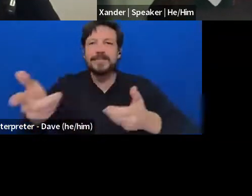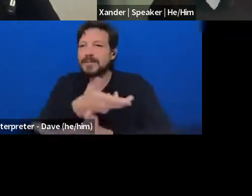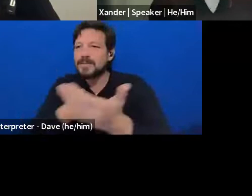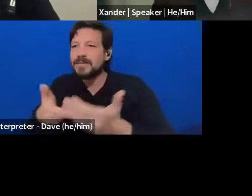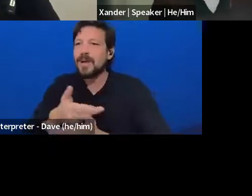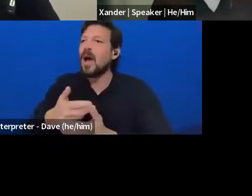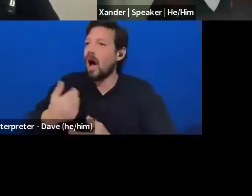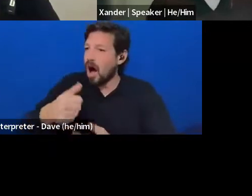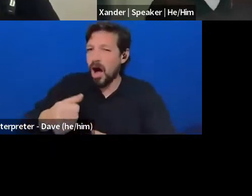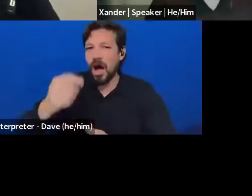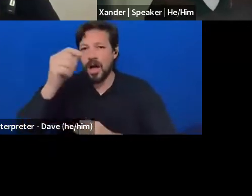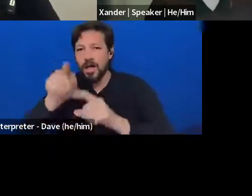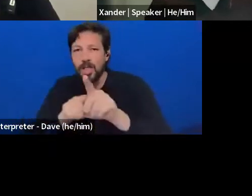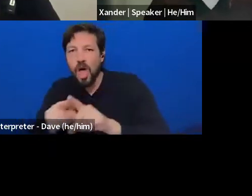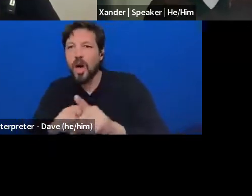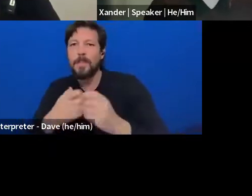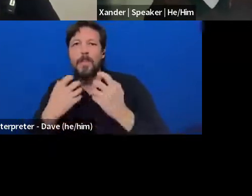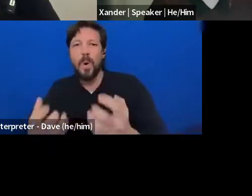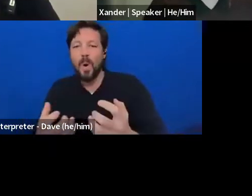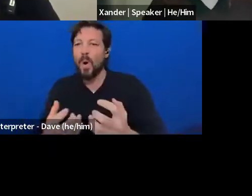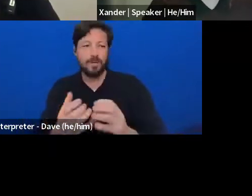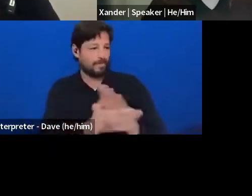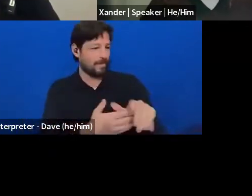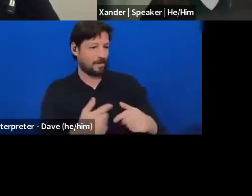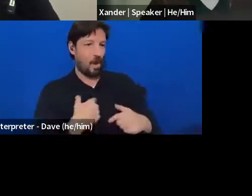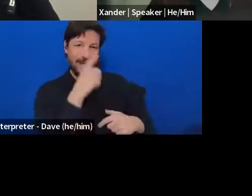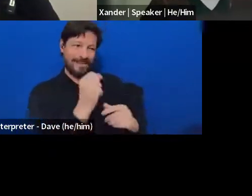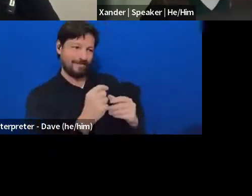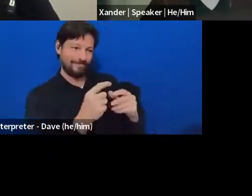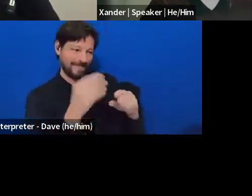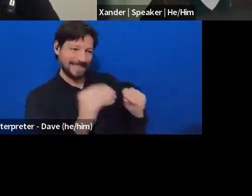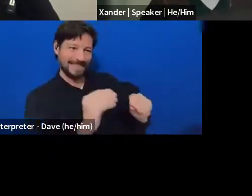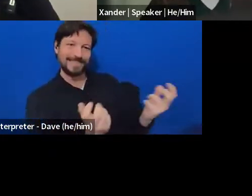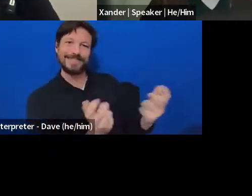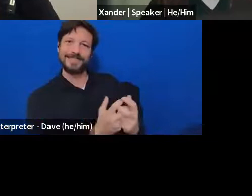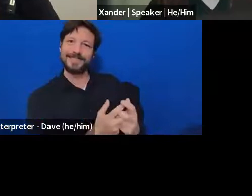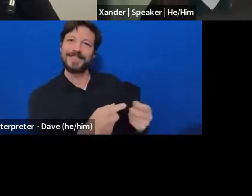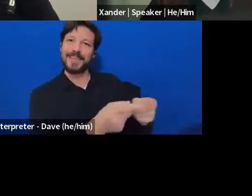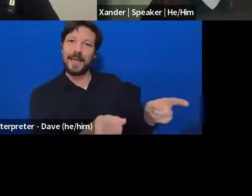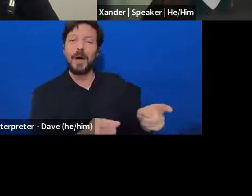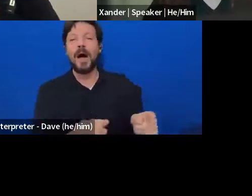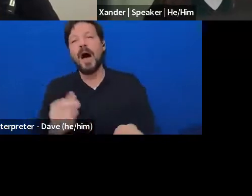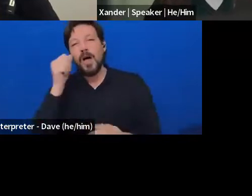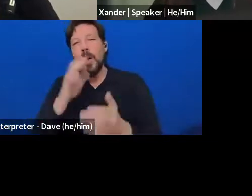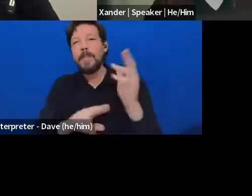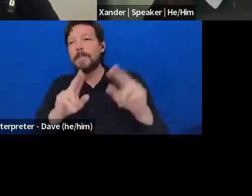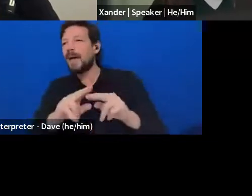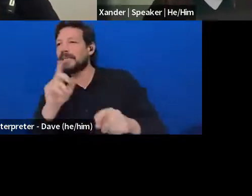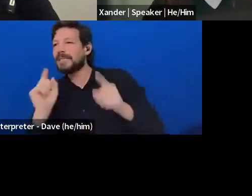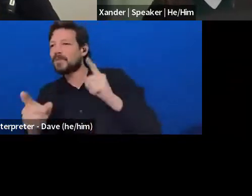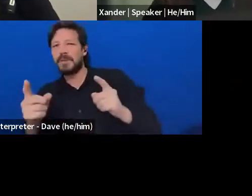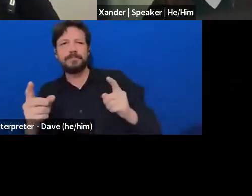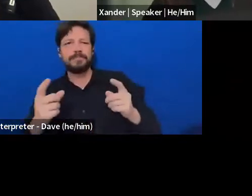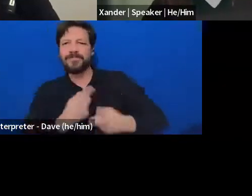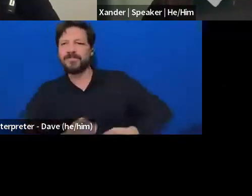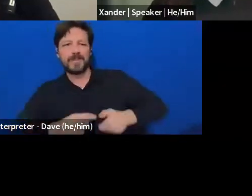for you as a parent to feel like your child's being included in the classroom, because I know that's really tricky when you can't see what's happening in the classroom, or you